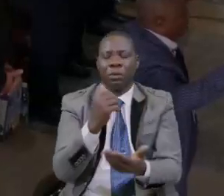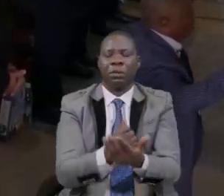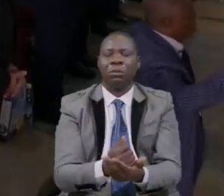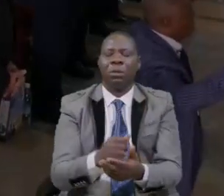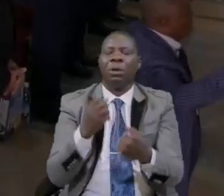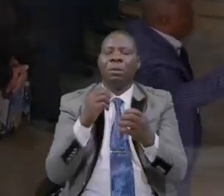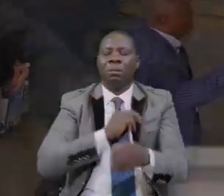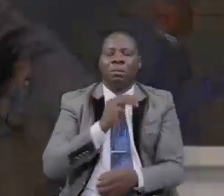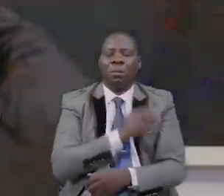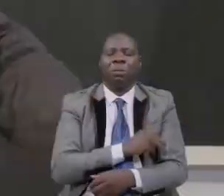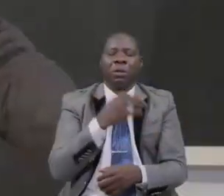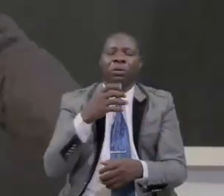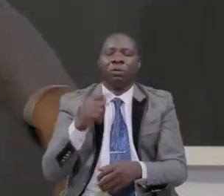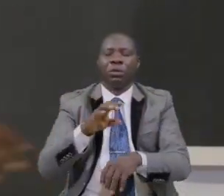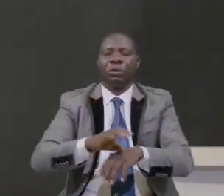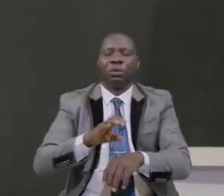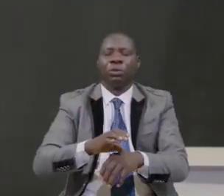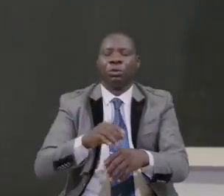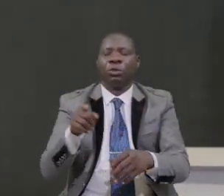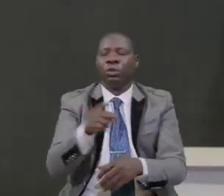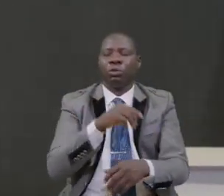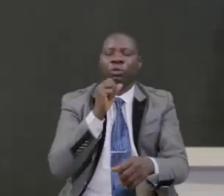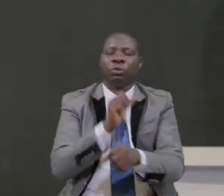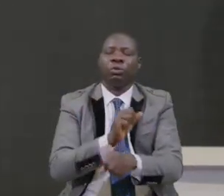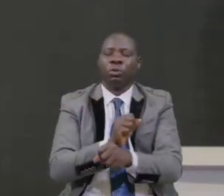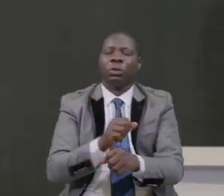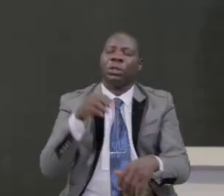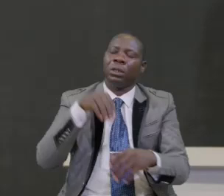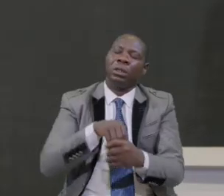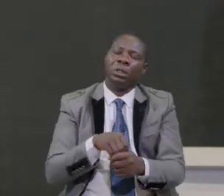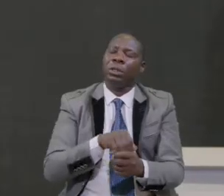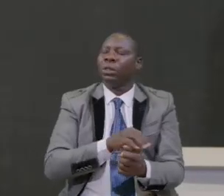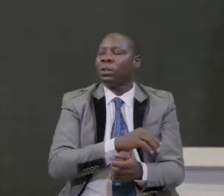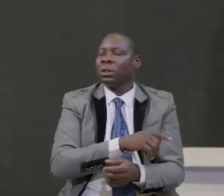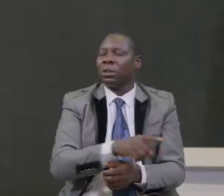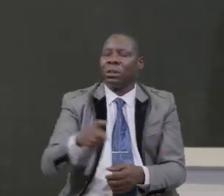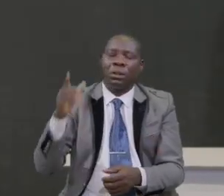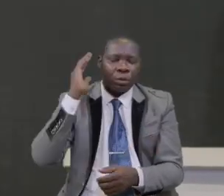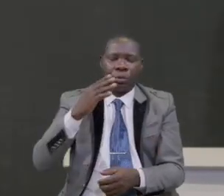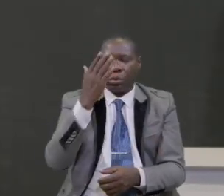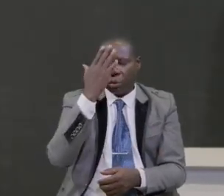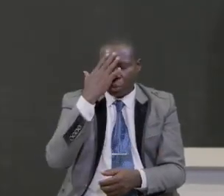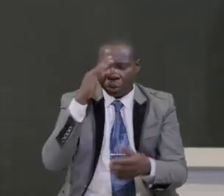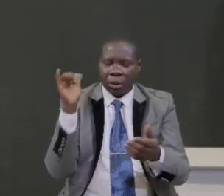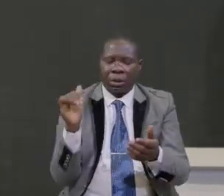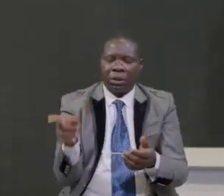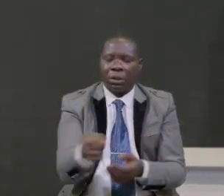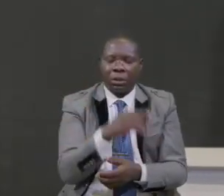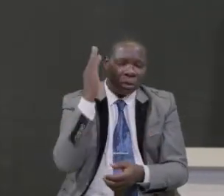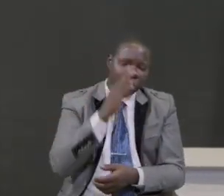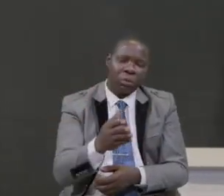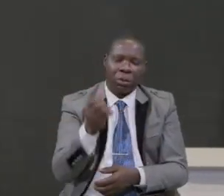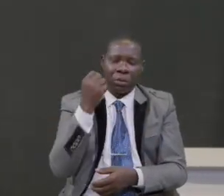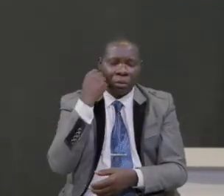church ministry you minister in, they will know, they will sense, they